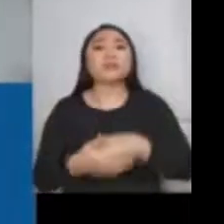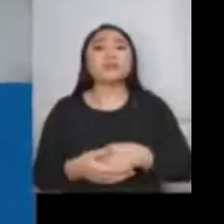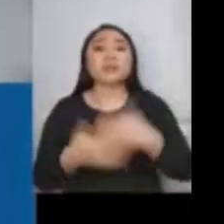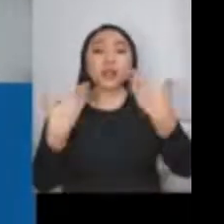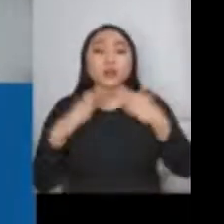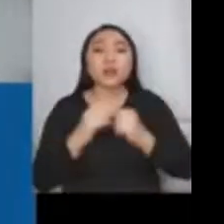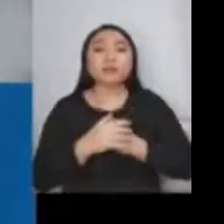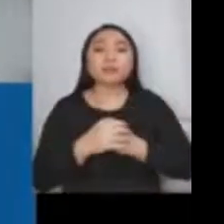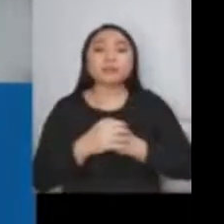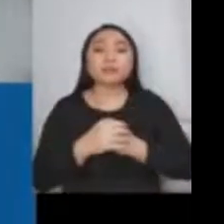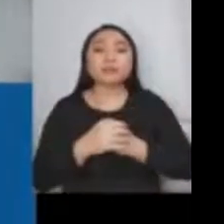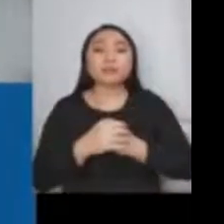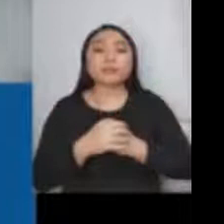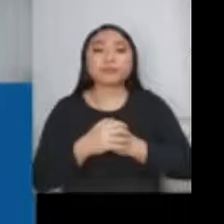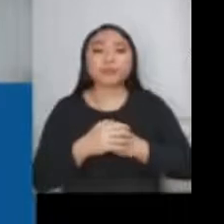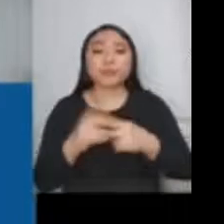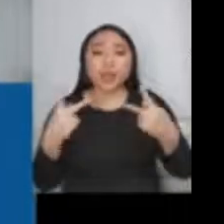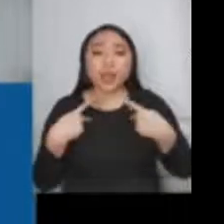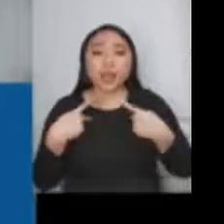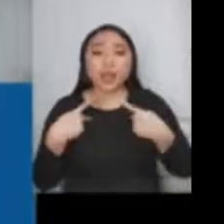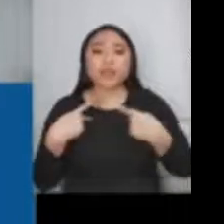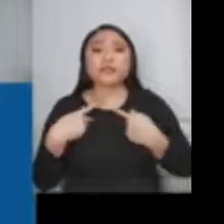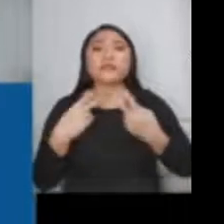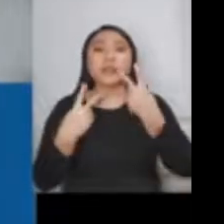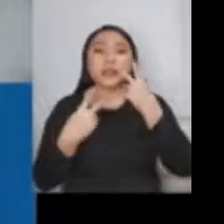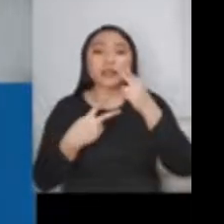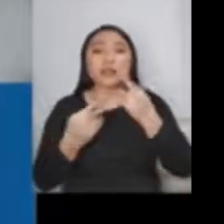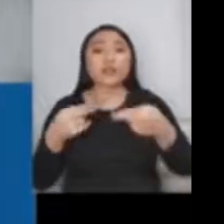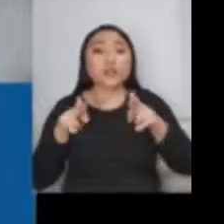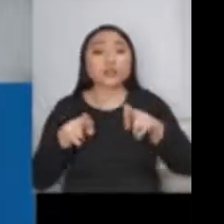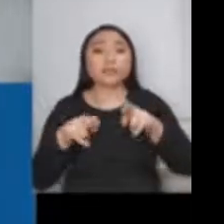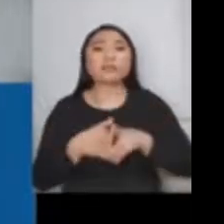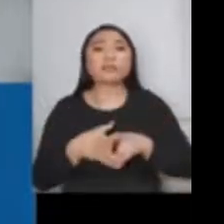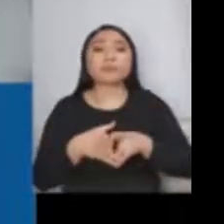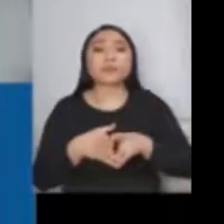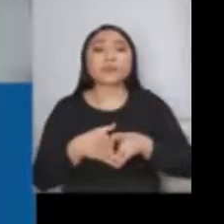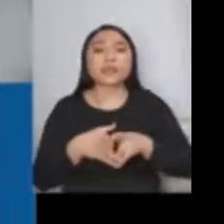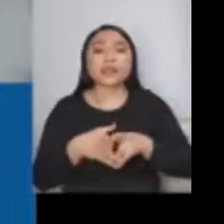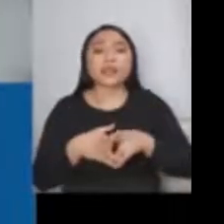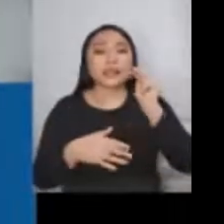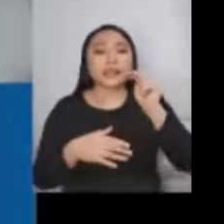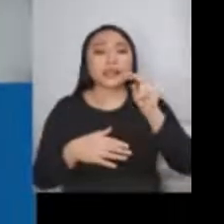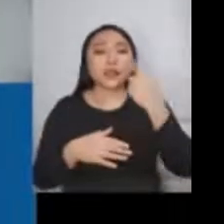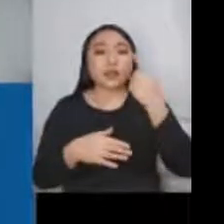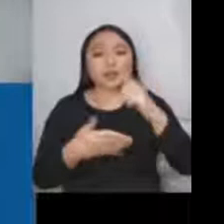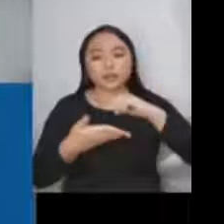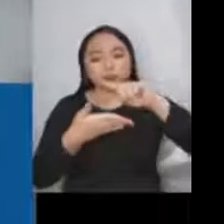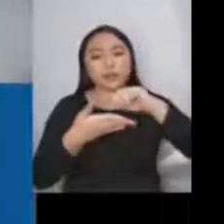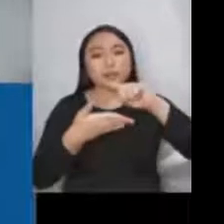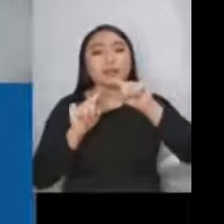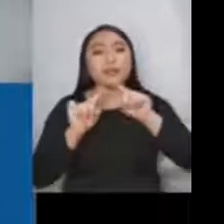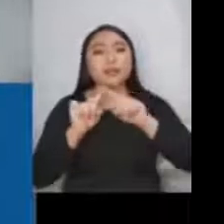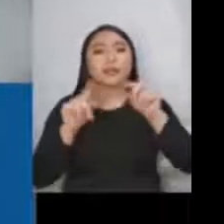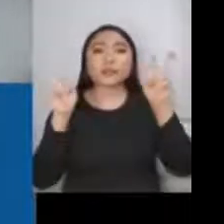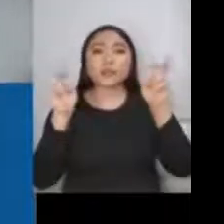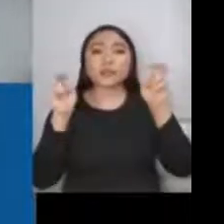then after that, the result will appear. Okay, so you just need to